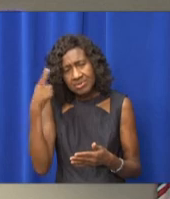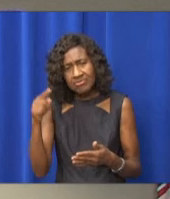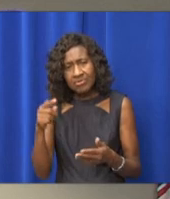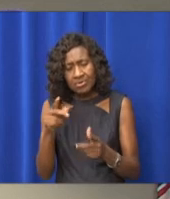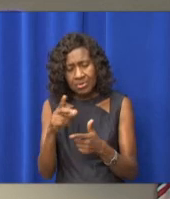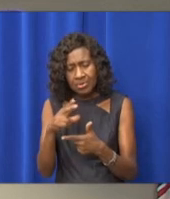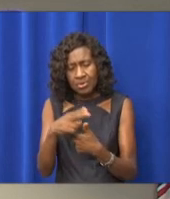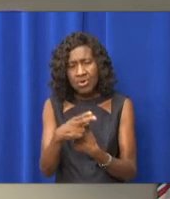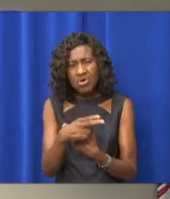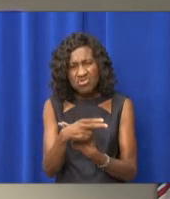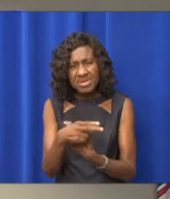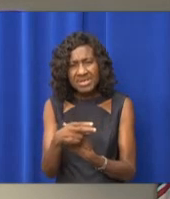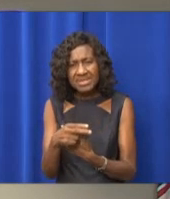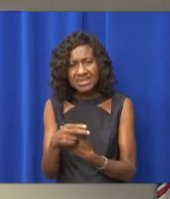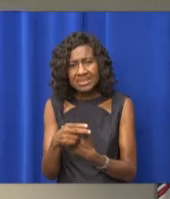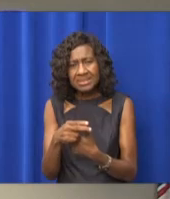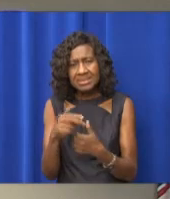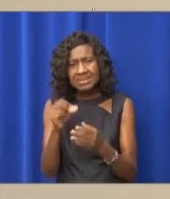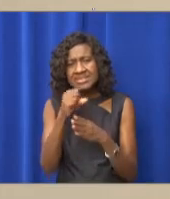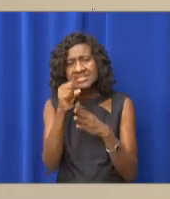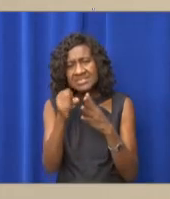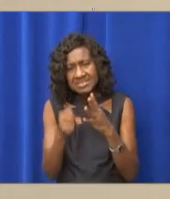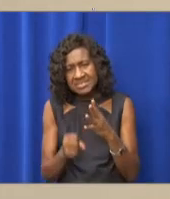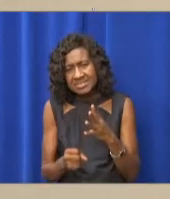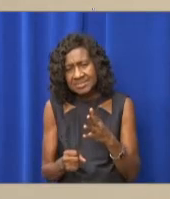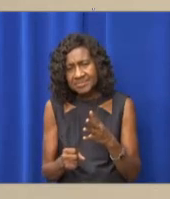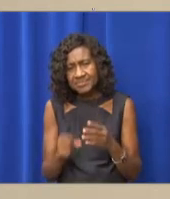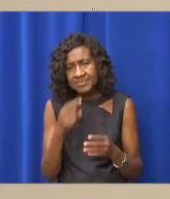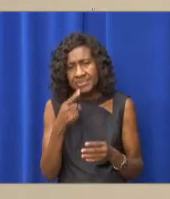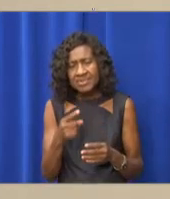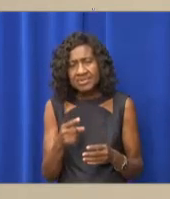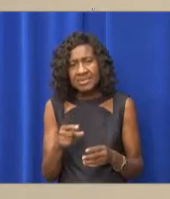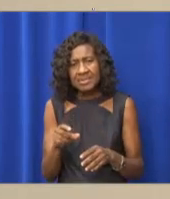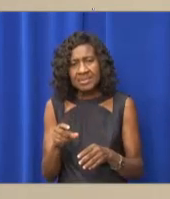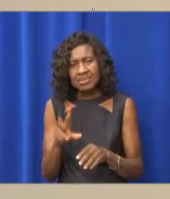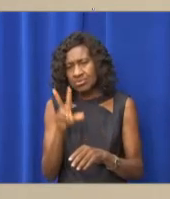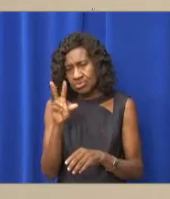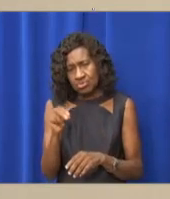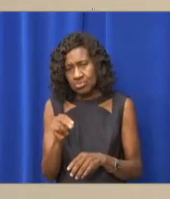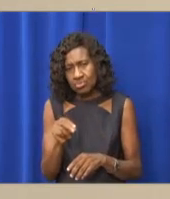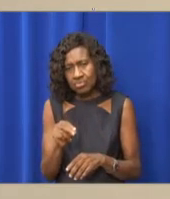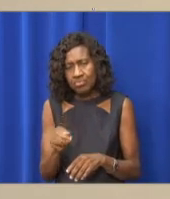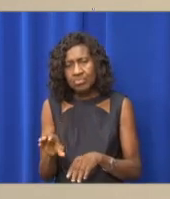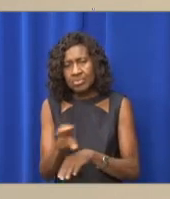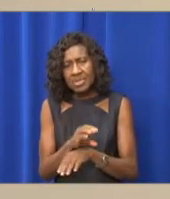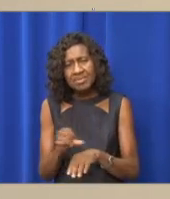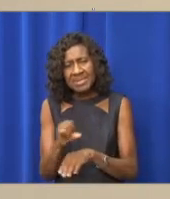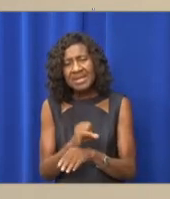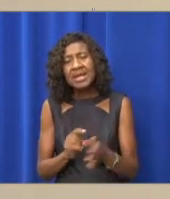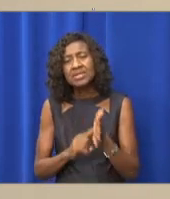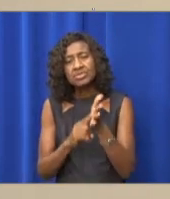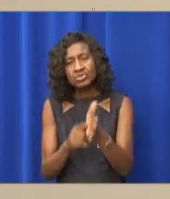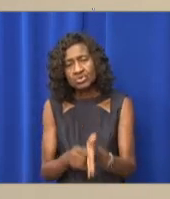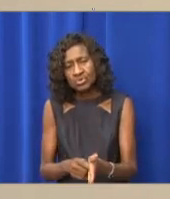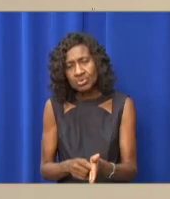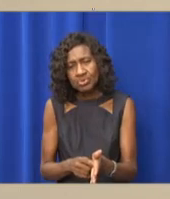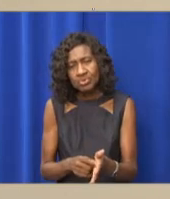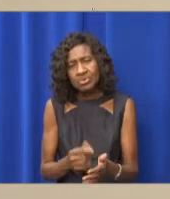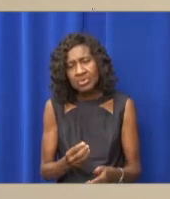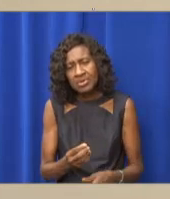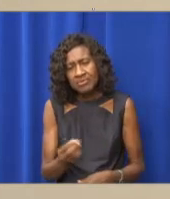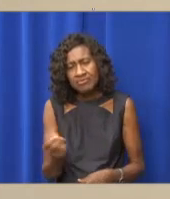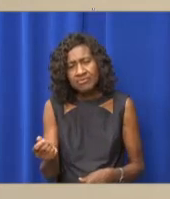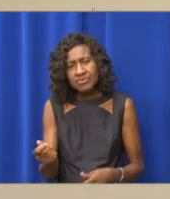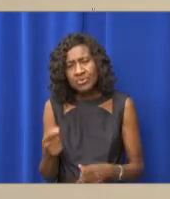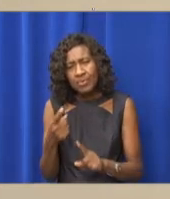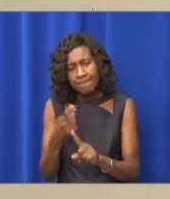But I hope not. I think Cayman has demonstrated over the course of the last few months that, and this is not government so much, this